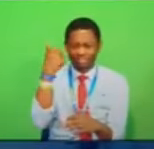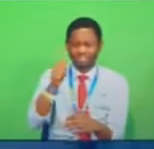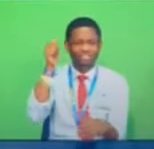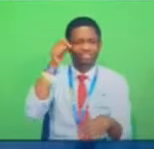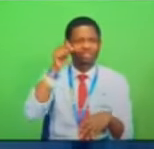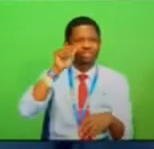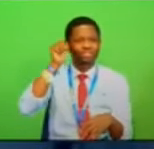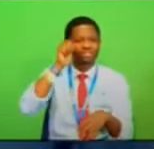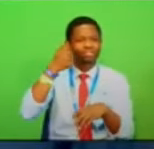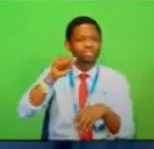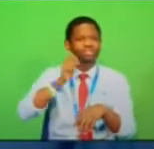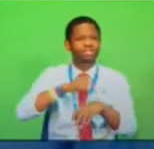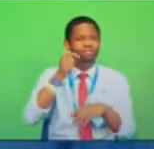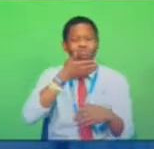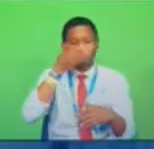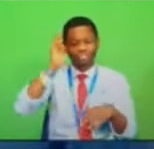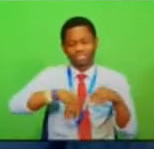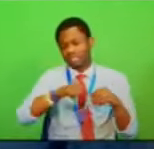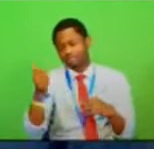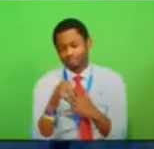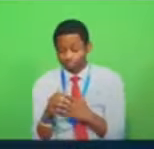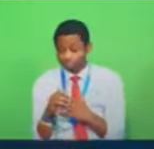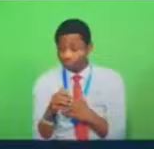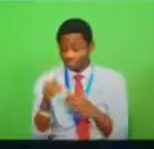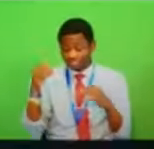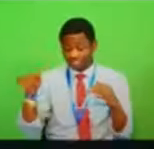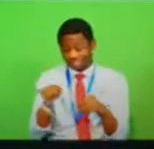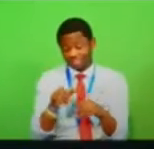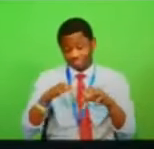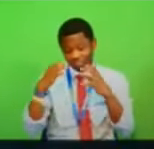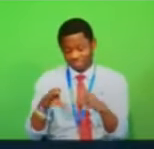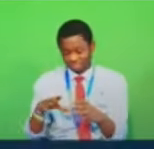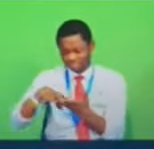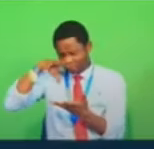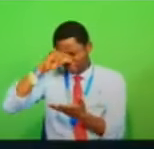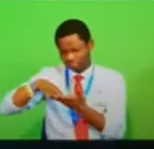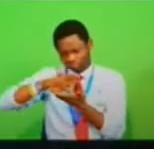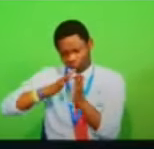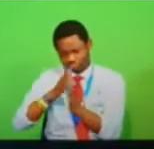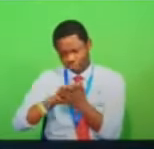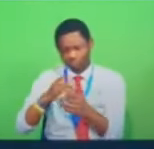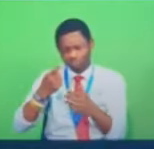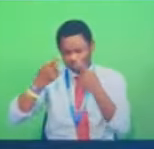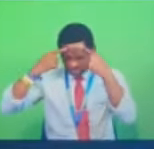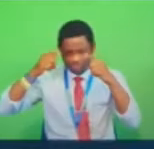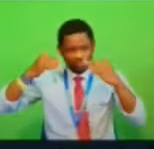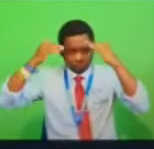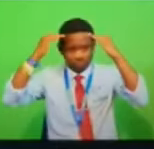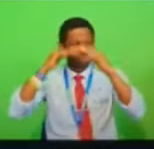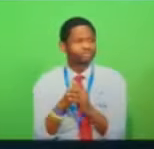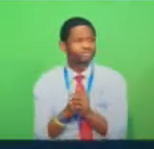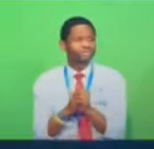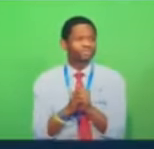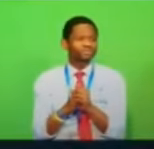their class. Though they were learning stuff, they did not depend on the spirituality of Babylon. They depended on the God